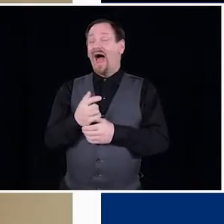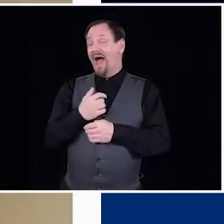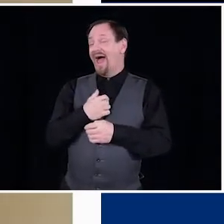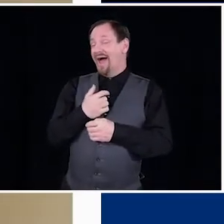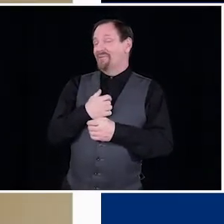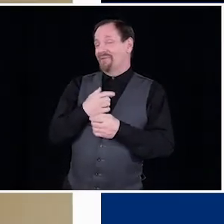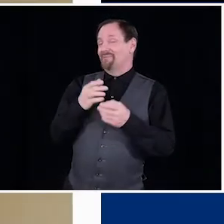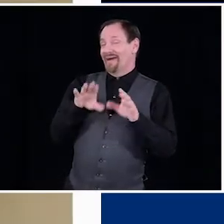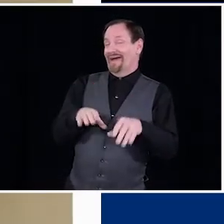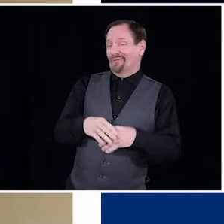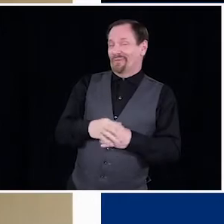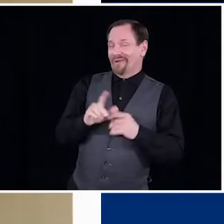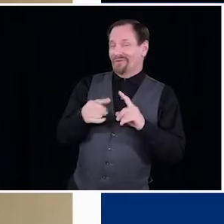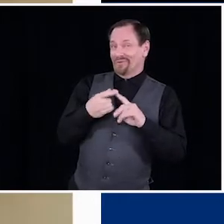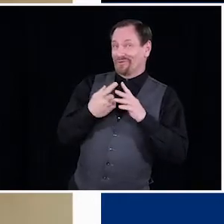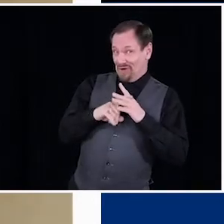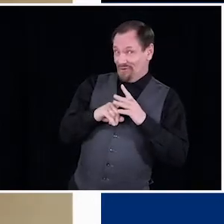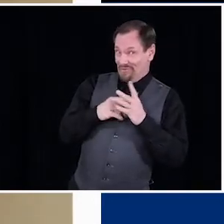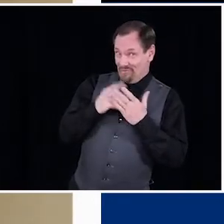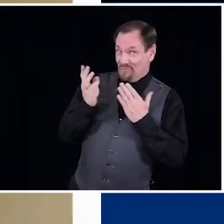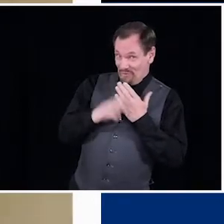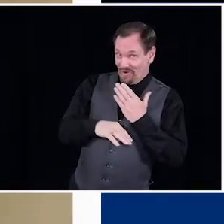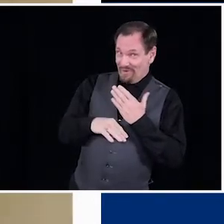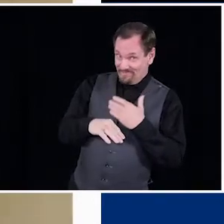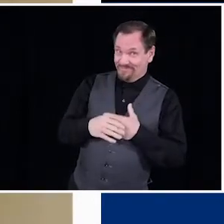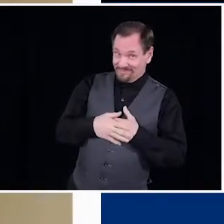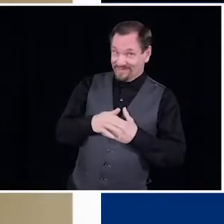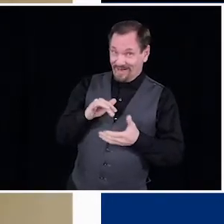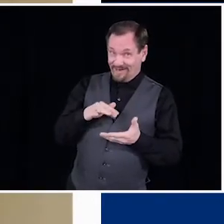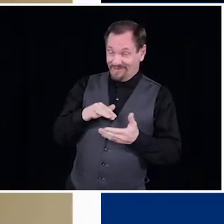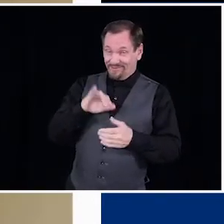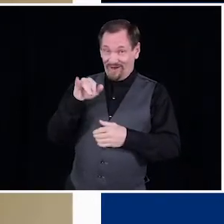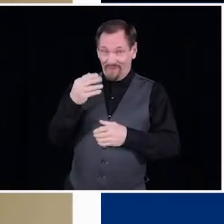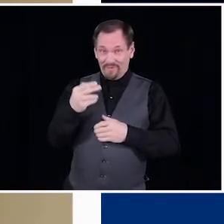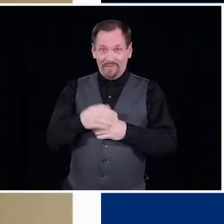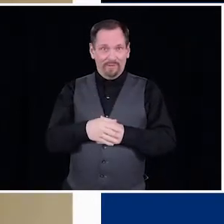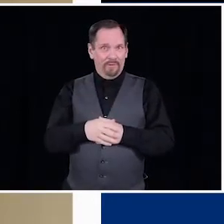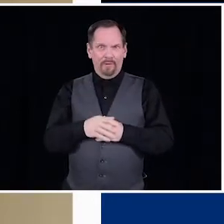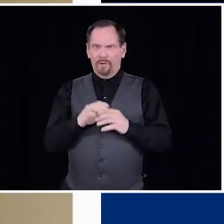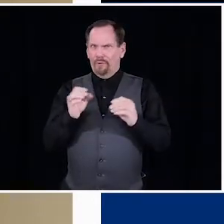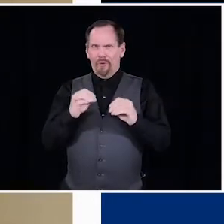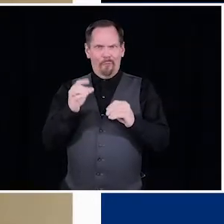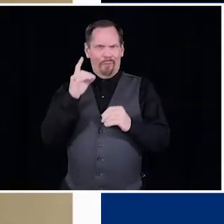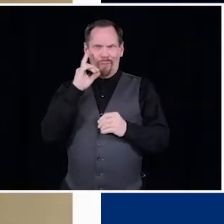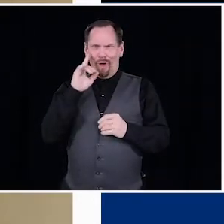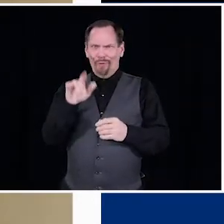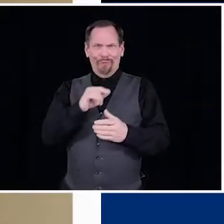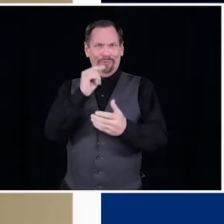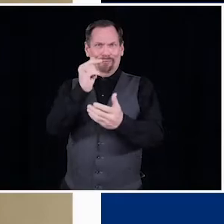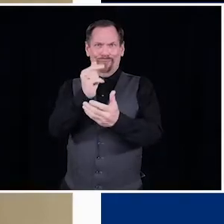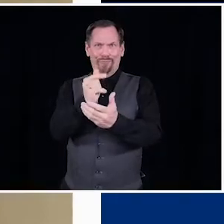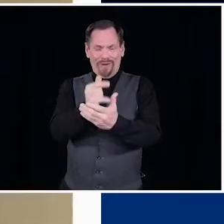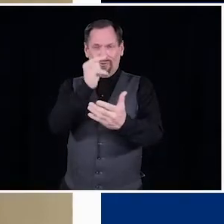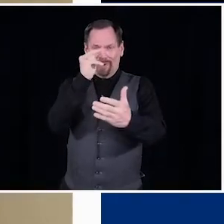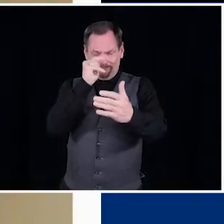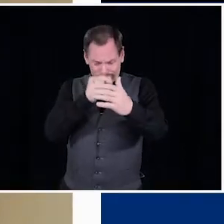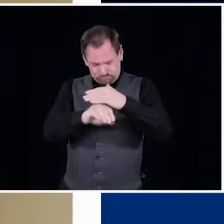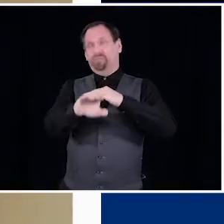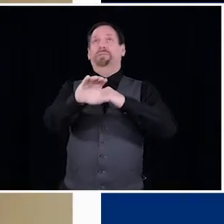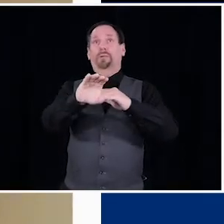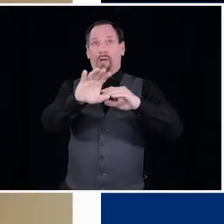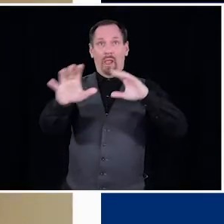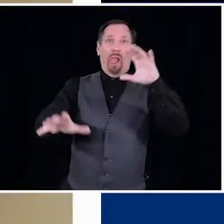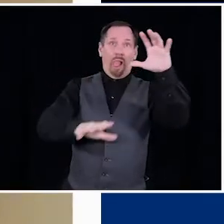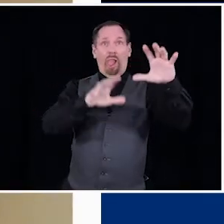I'd be willing to bet that when you began your program of studies at Hopkins, not one of you expected to graduate into a global